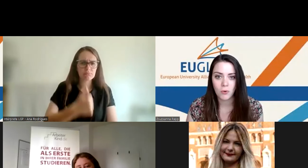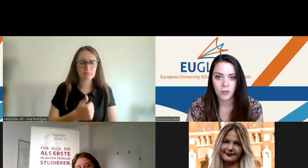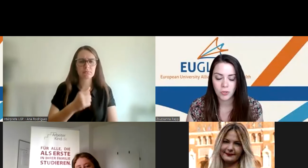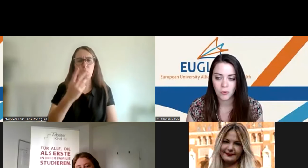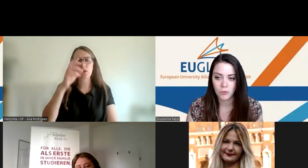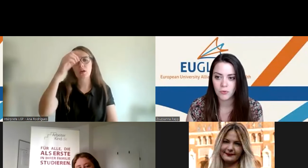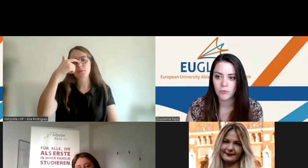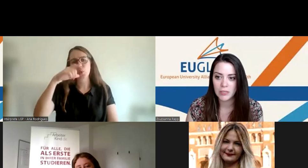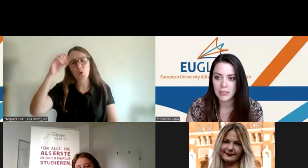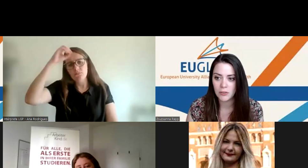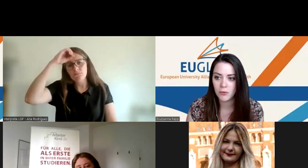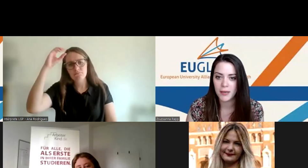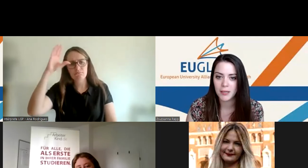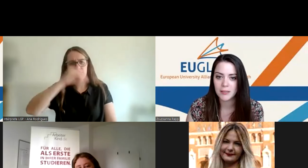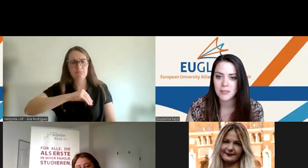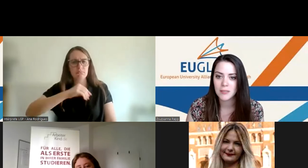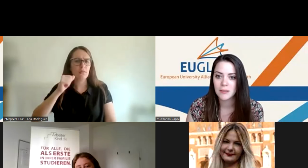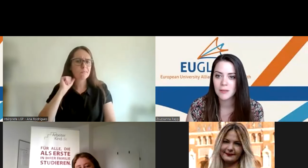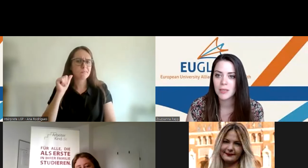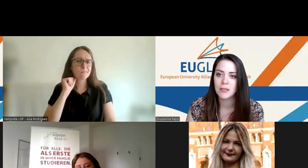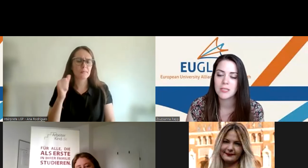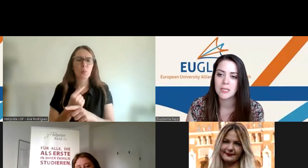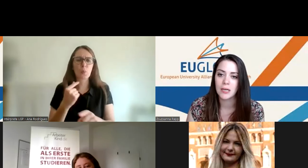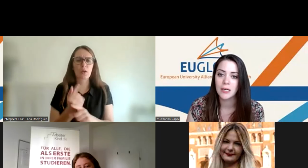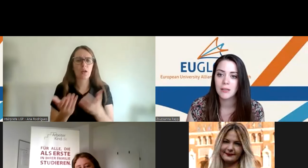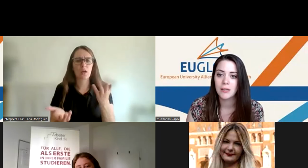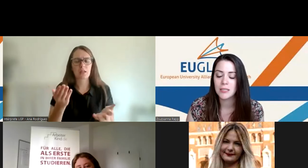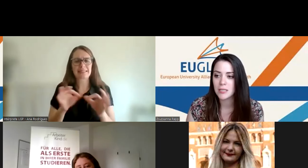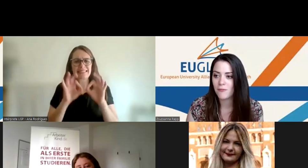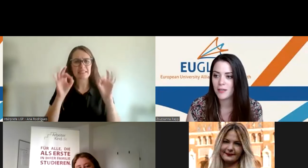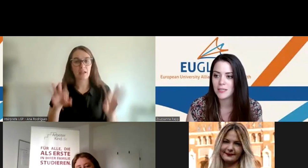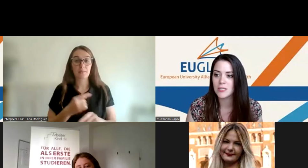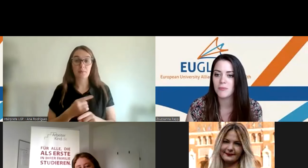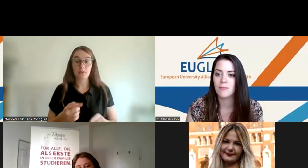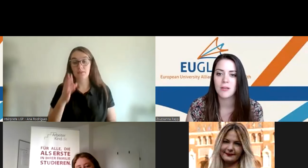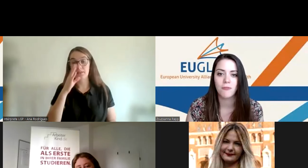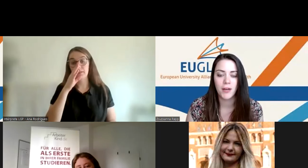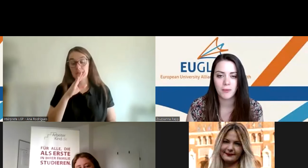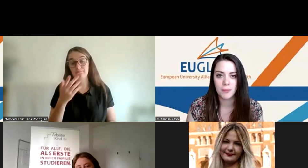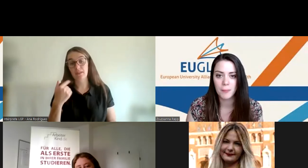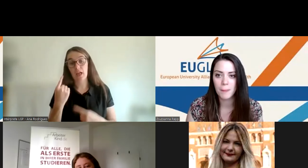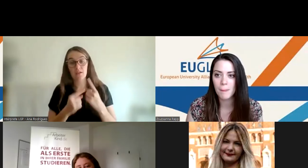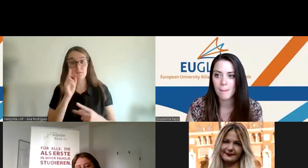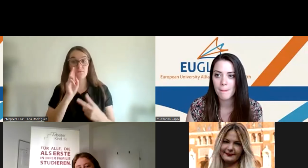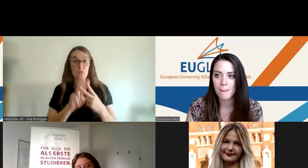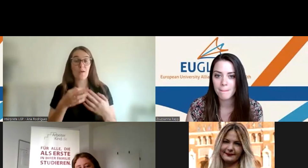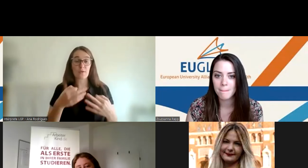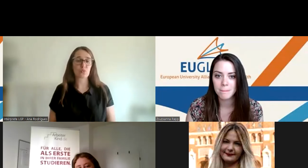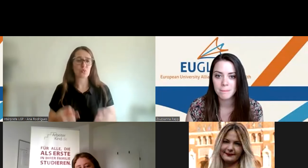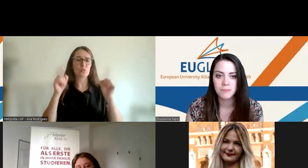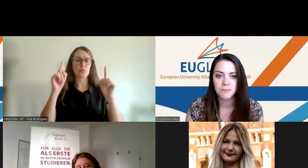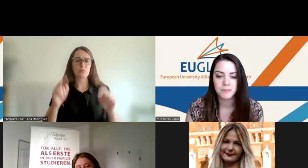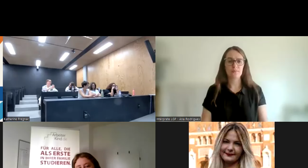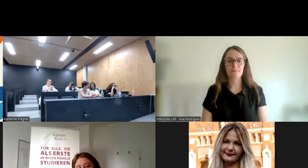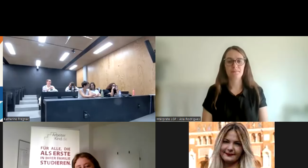ignorant or don't really know about it? Because Dennis can find this sometimes unfair.